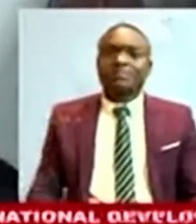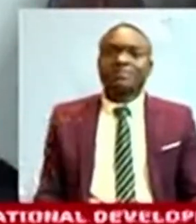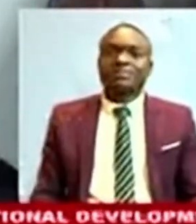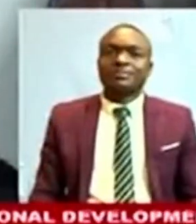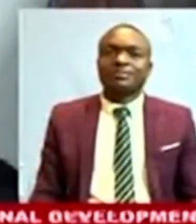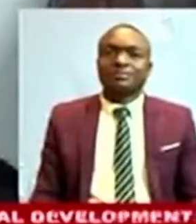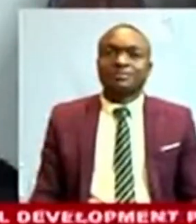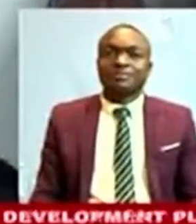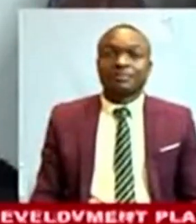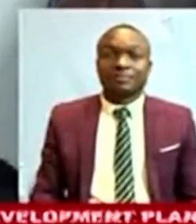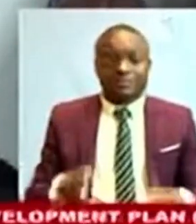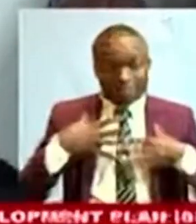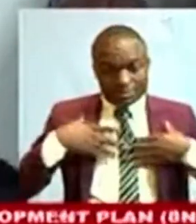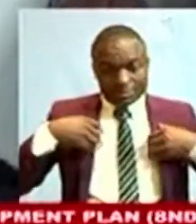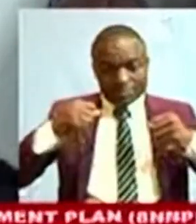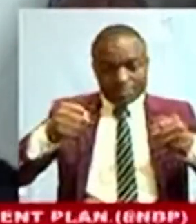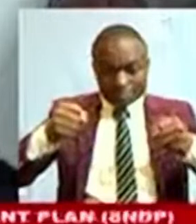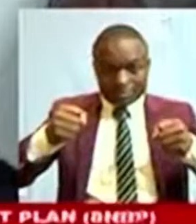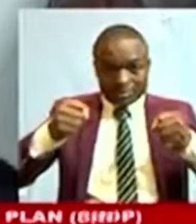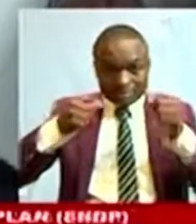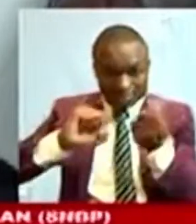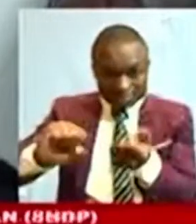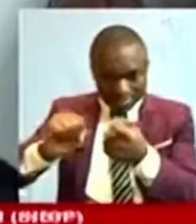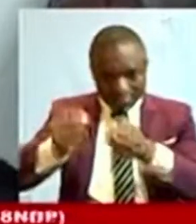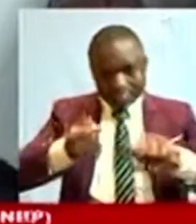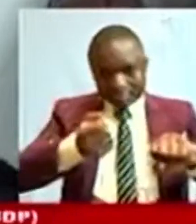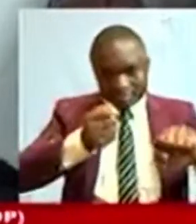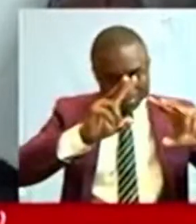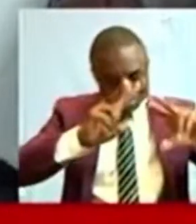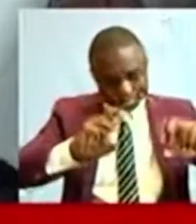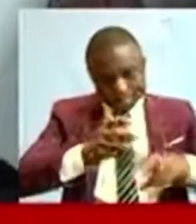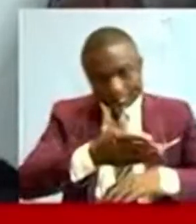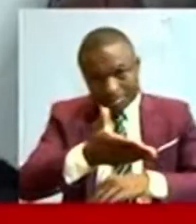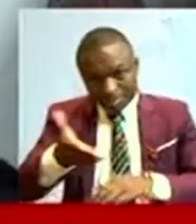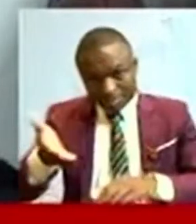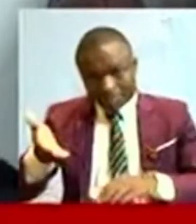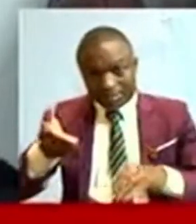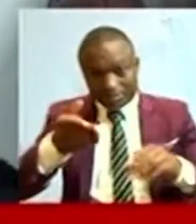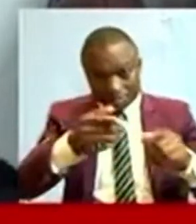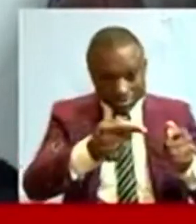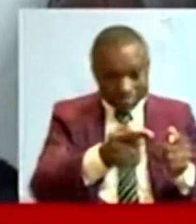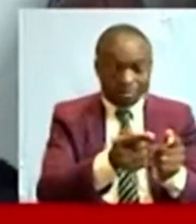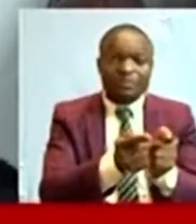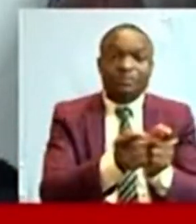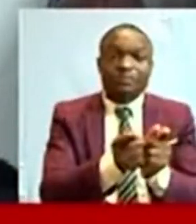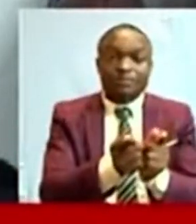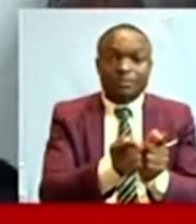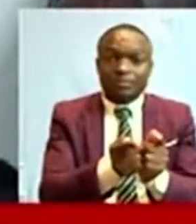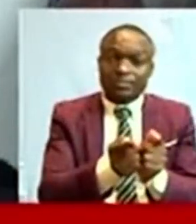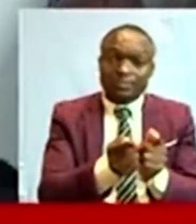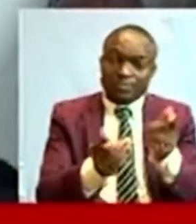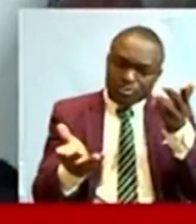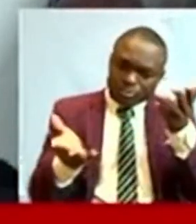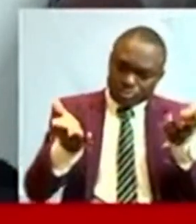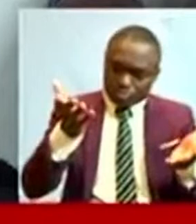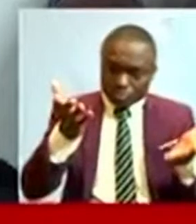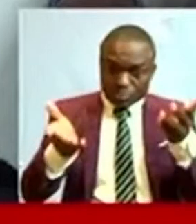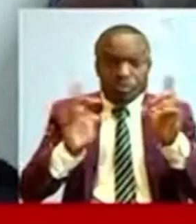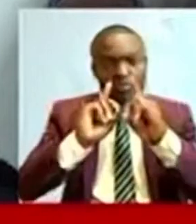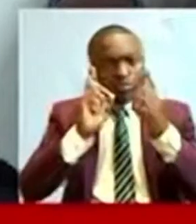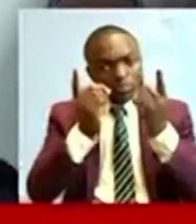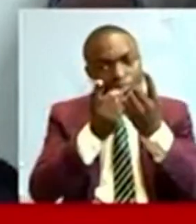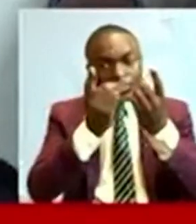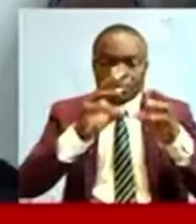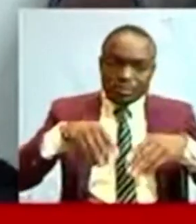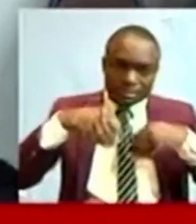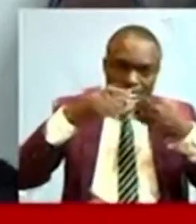On health security and surveillance, there was an indicator to measure the proportion of districts submitting at